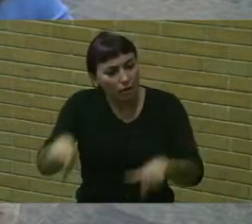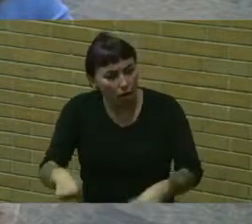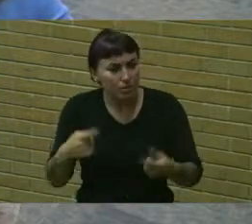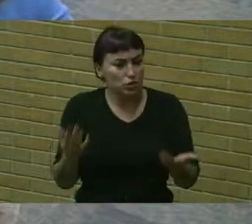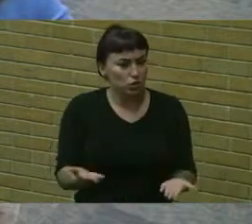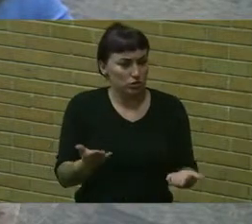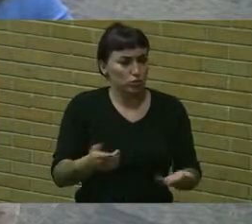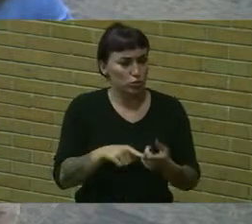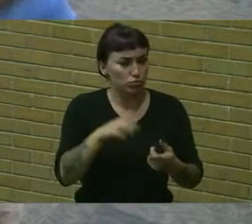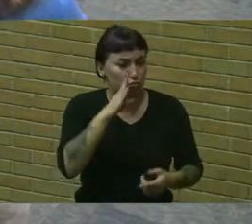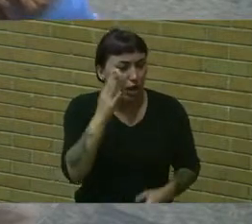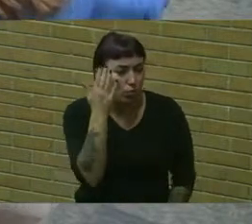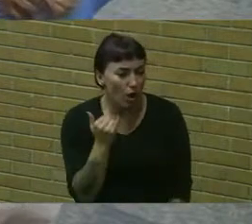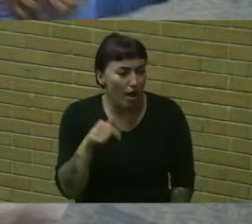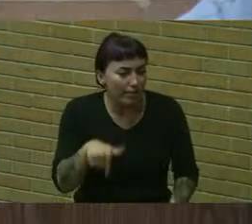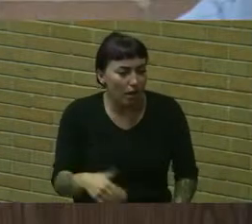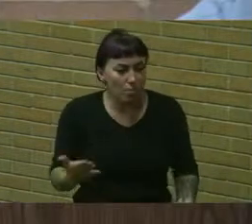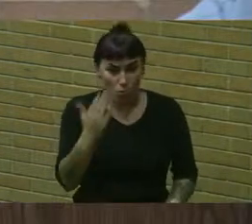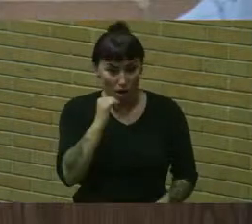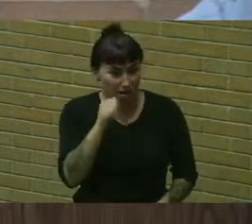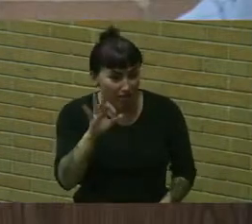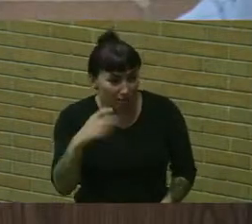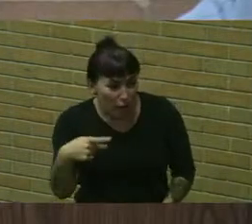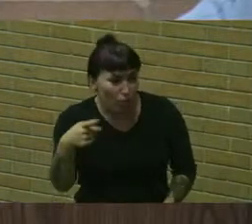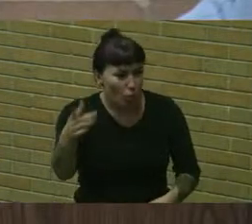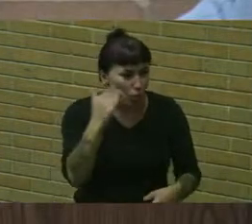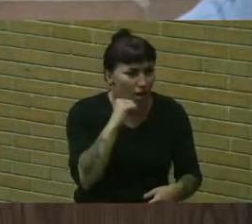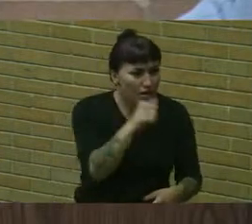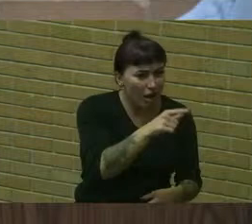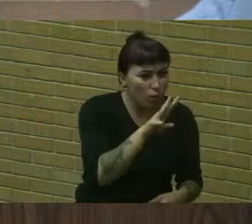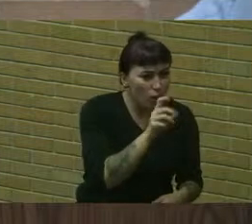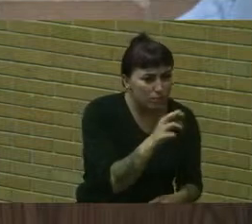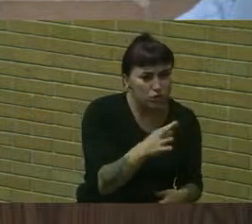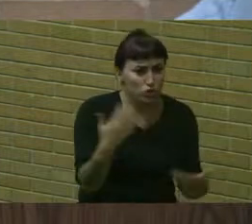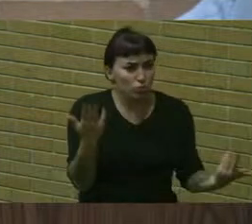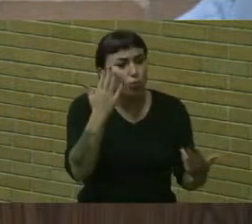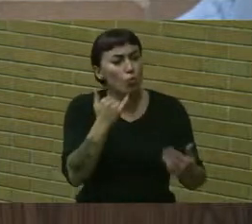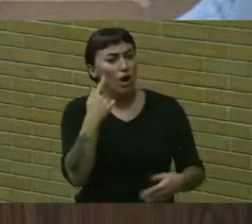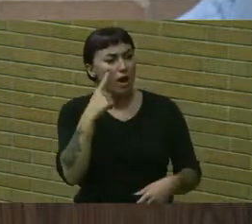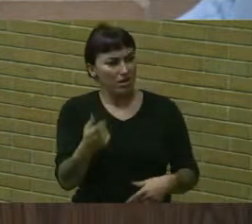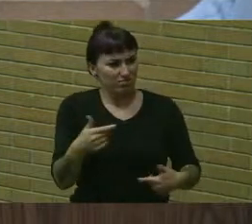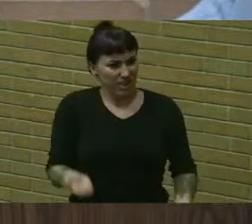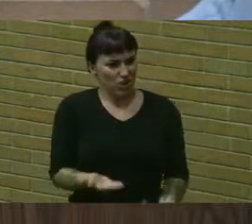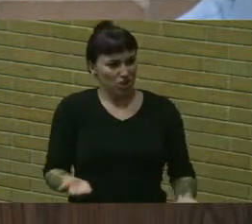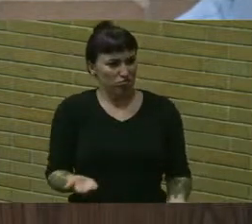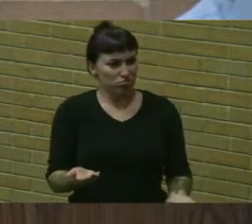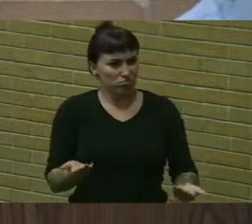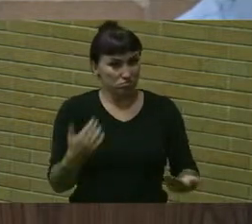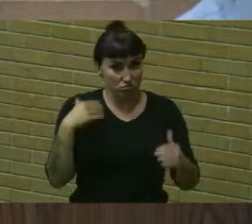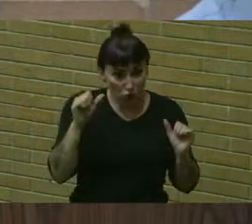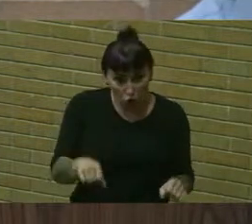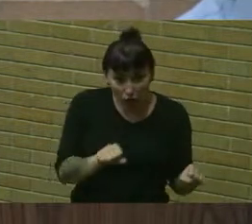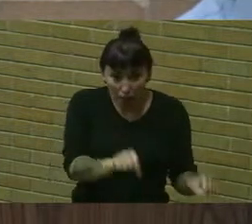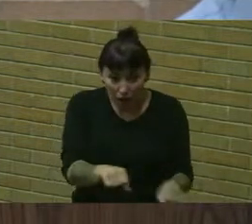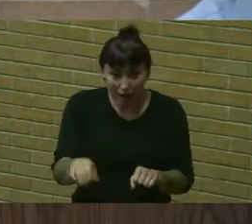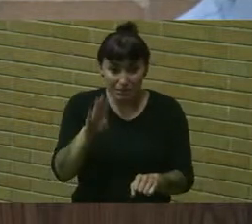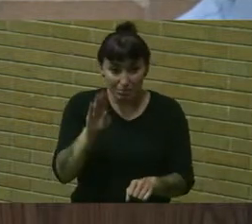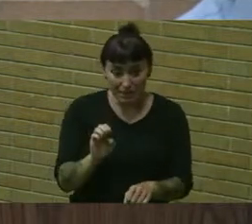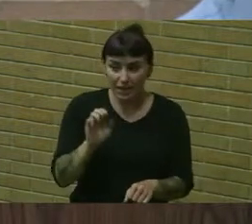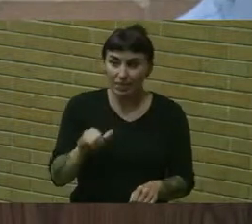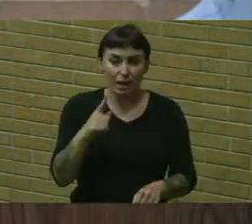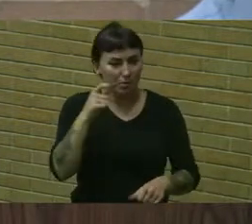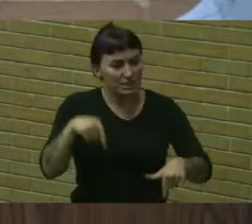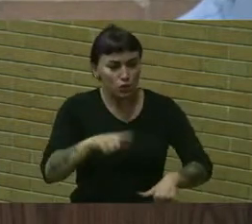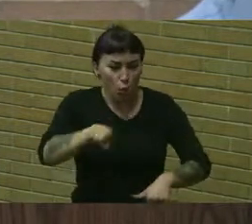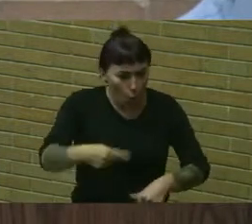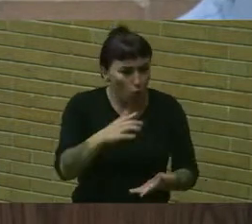Brighton? 30 seconds. Why? Why not Fairport? Why not Webster? Why are they here? Could it possibly be because this